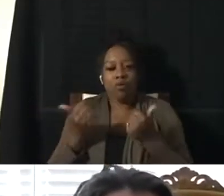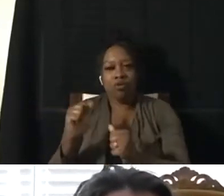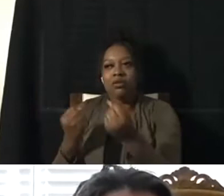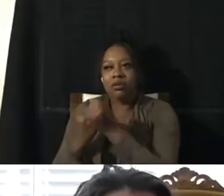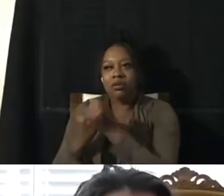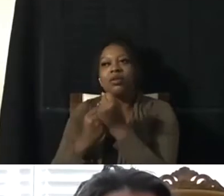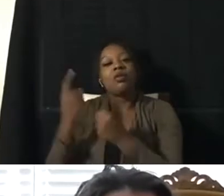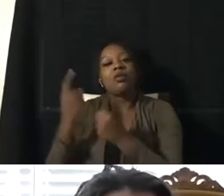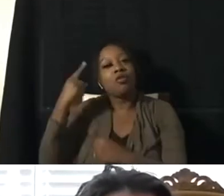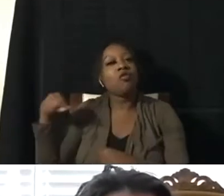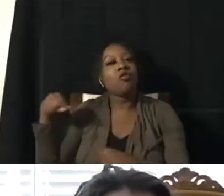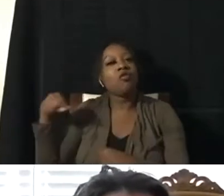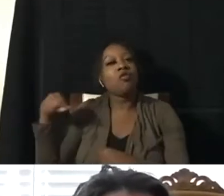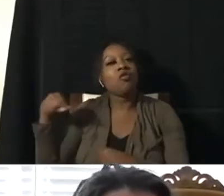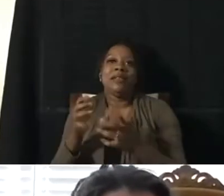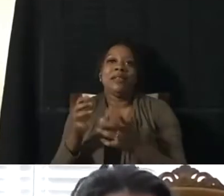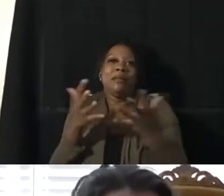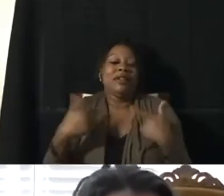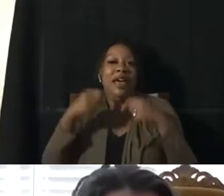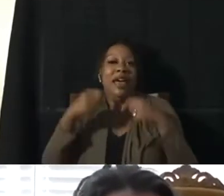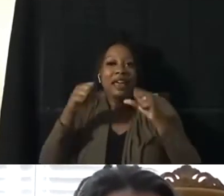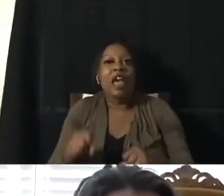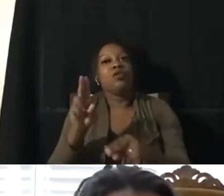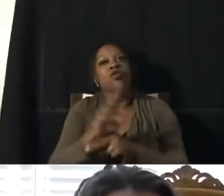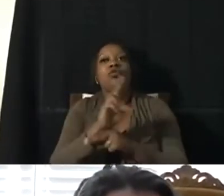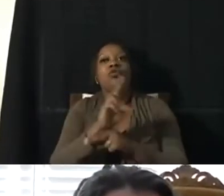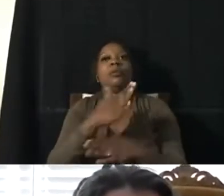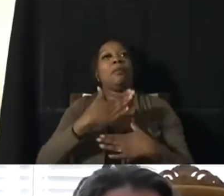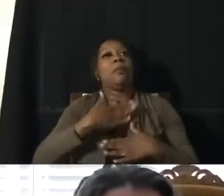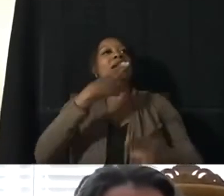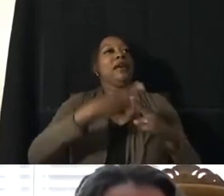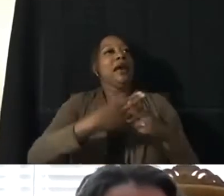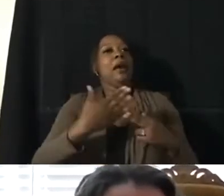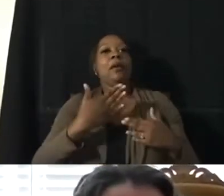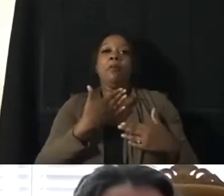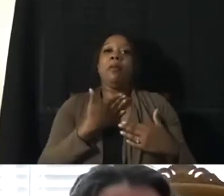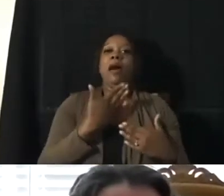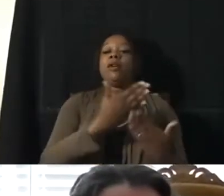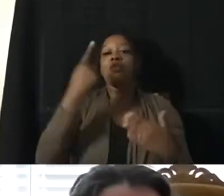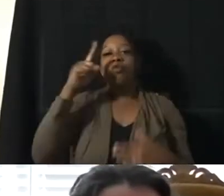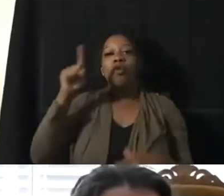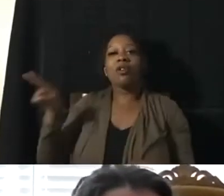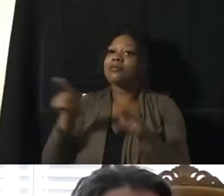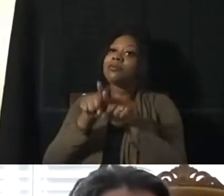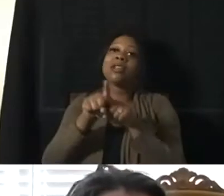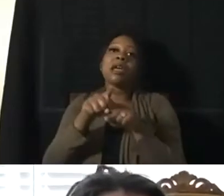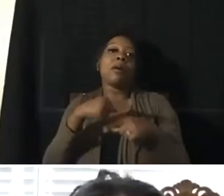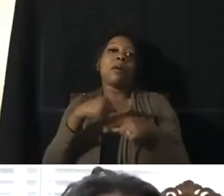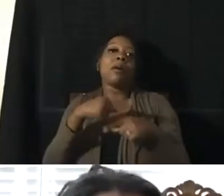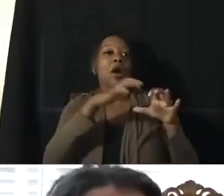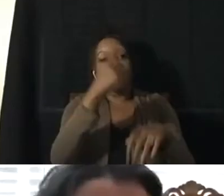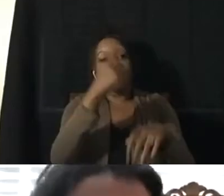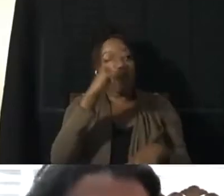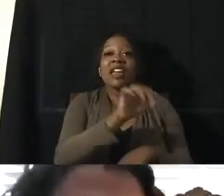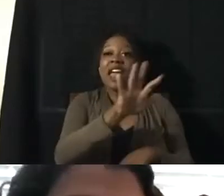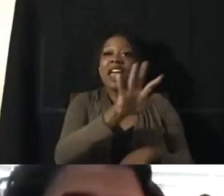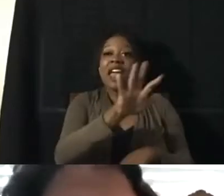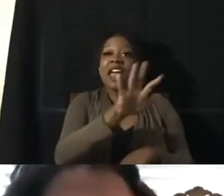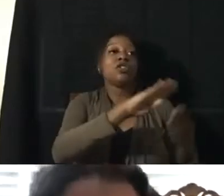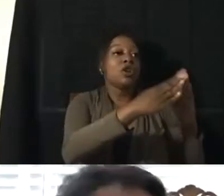and use my platform for that, just as I do with the Asian American community, just as I do with the queer community, with the Black